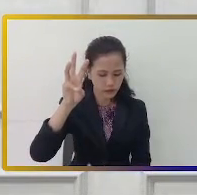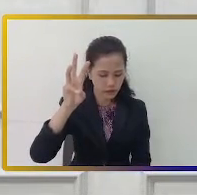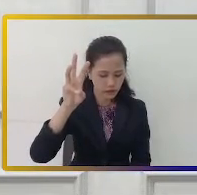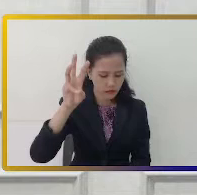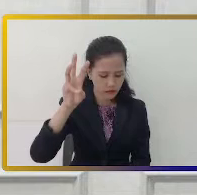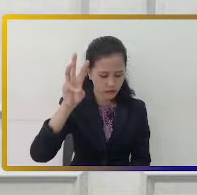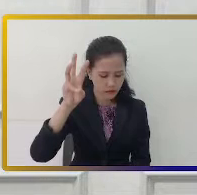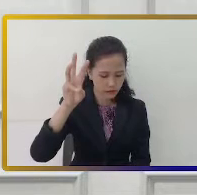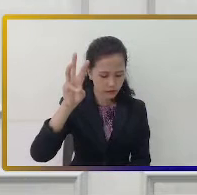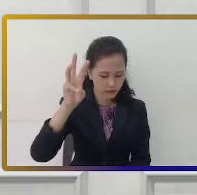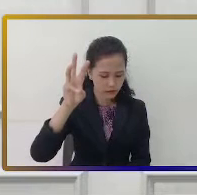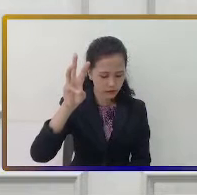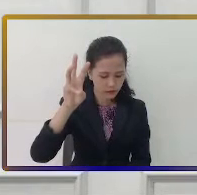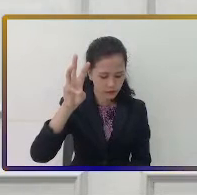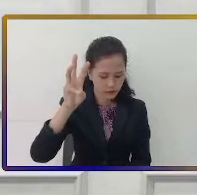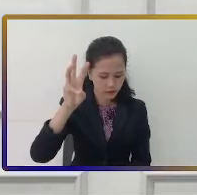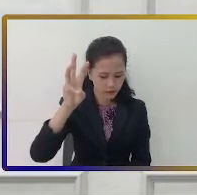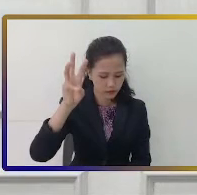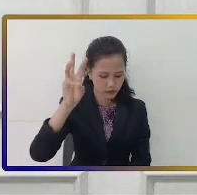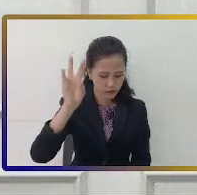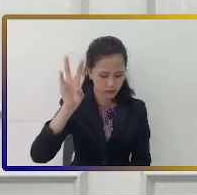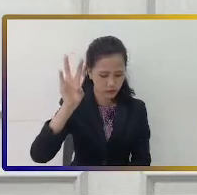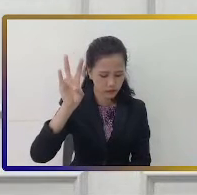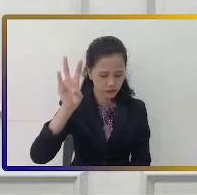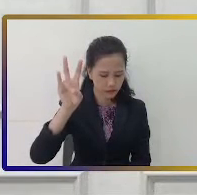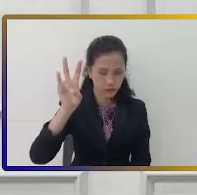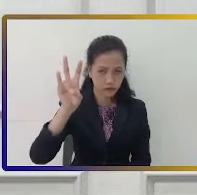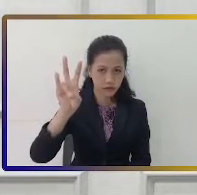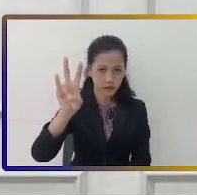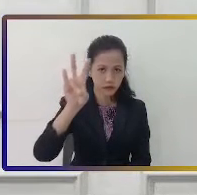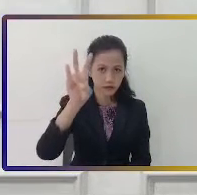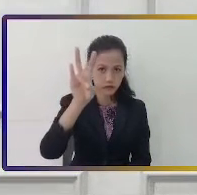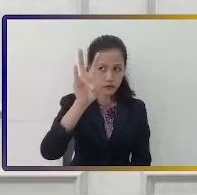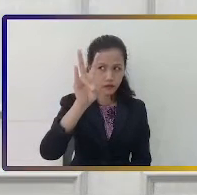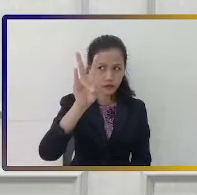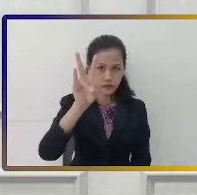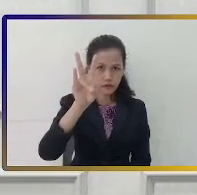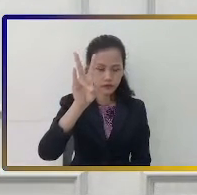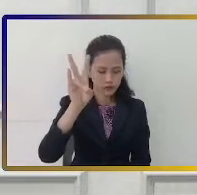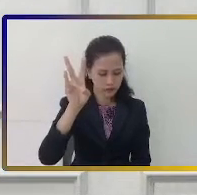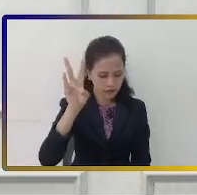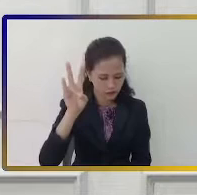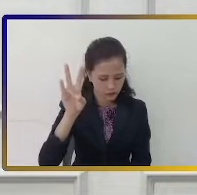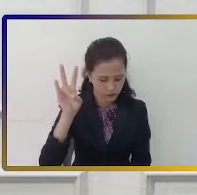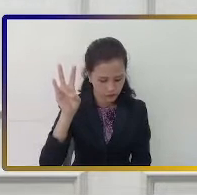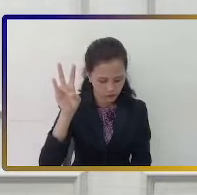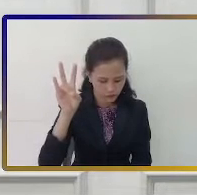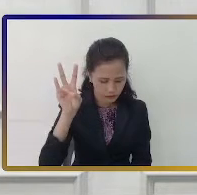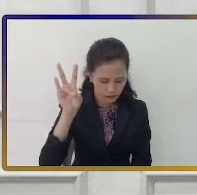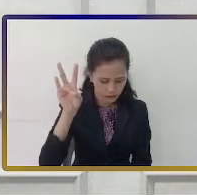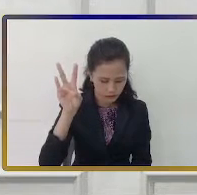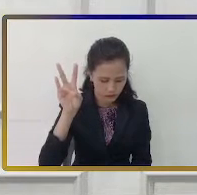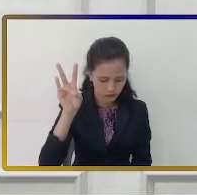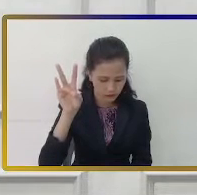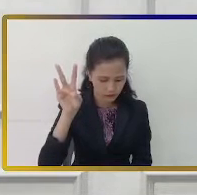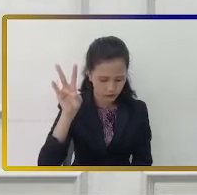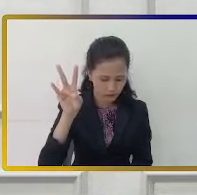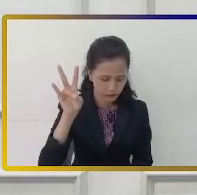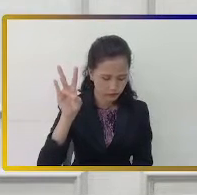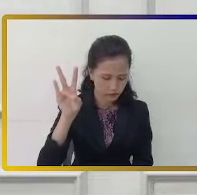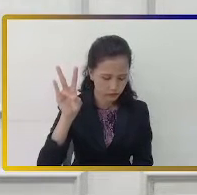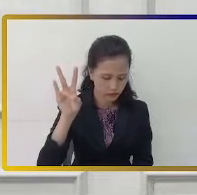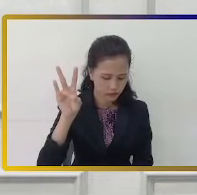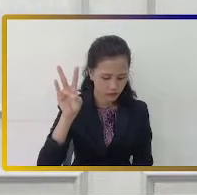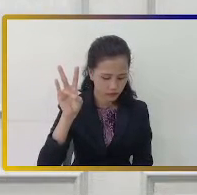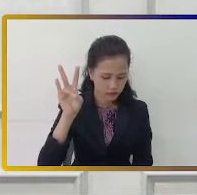heart, and thou shalt teach them diligently unto thy children. It is a command. Kapatid,